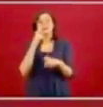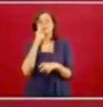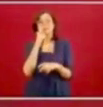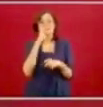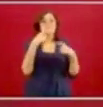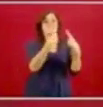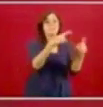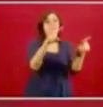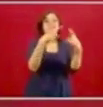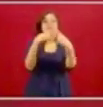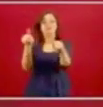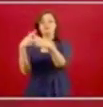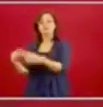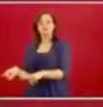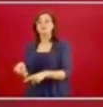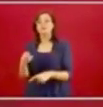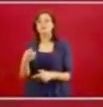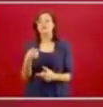about a diversity